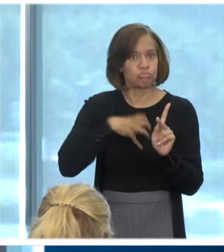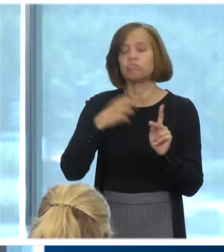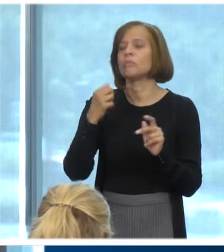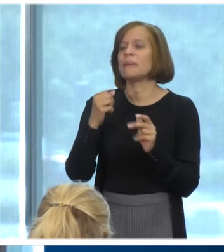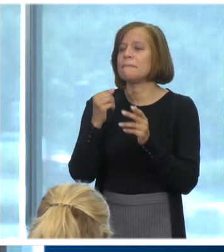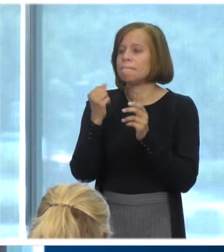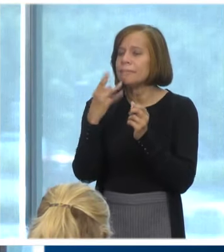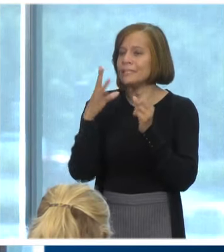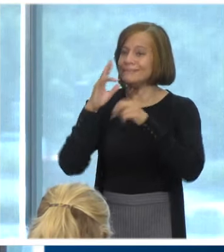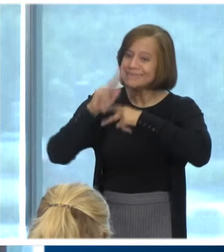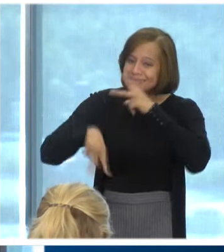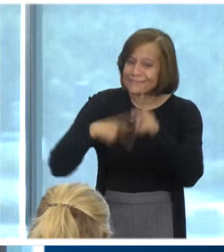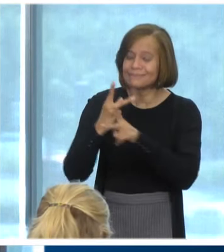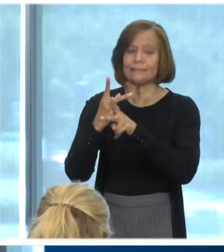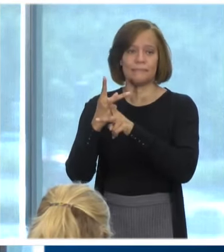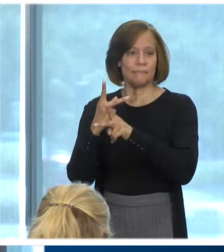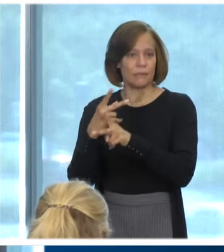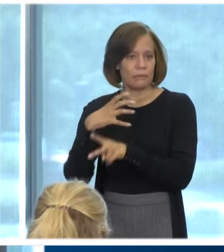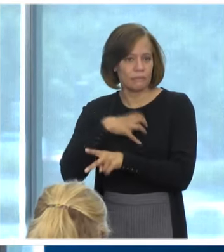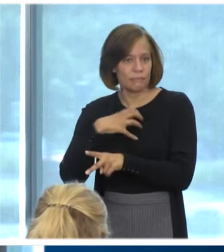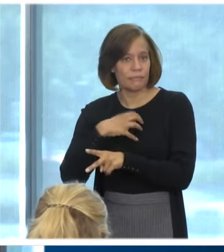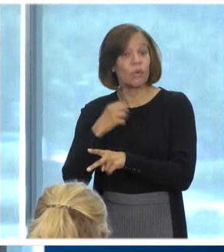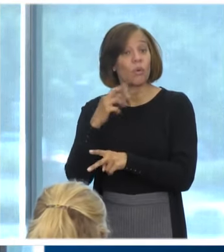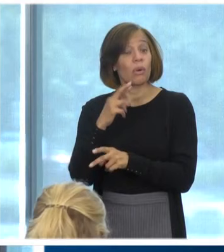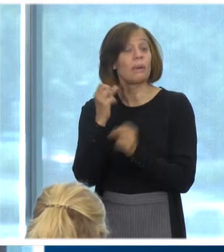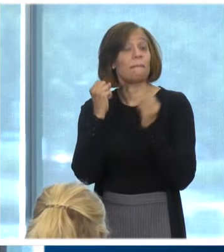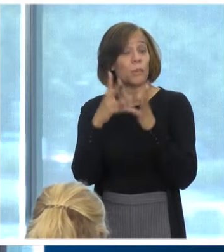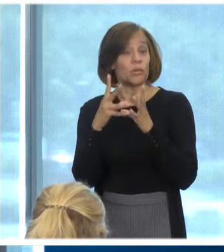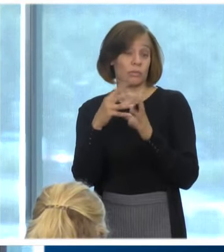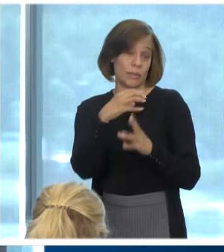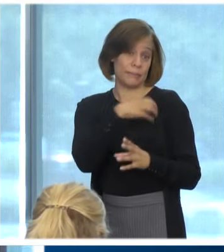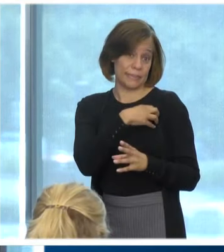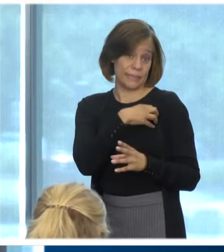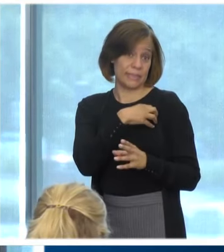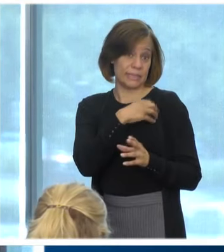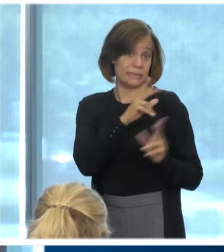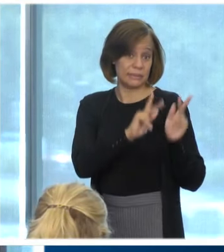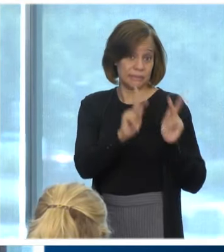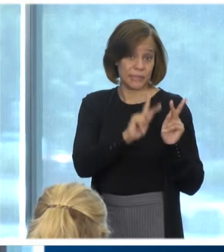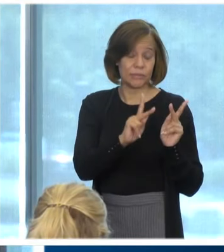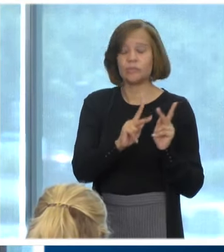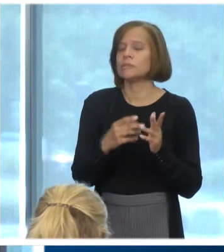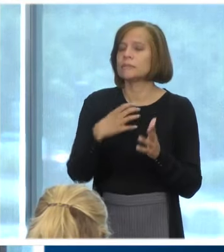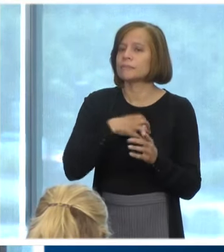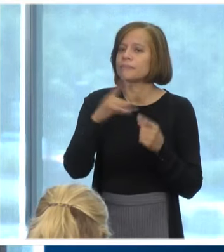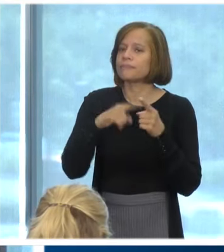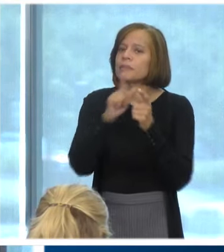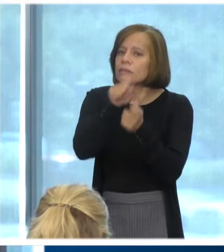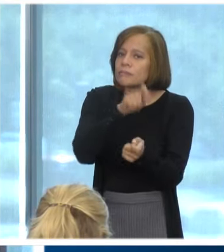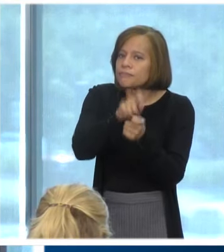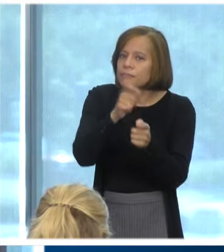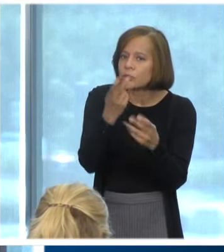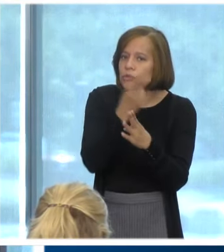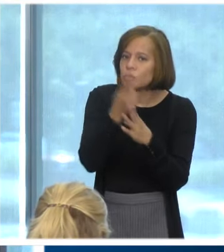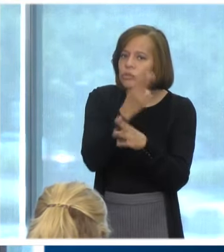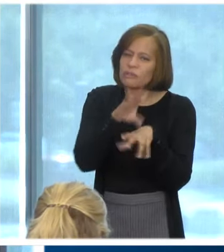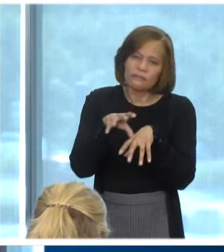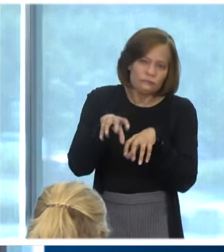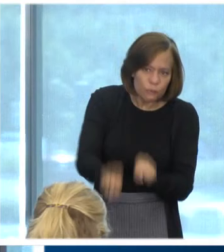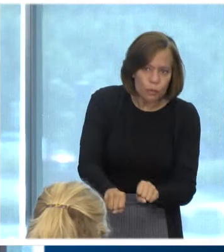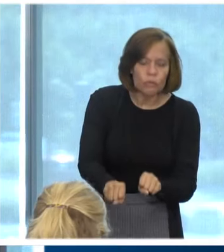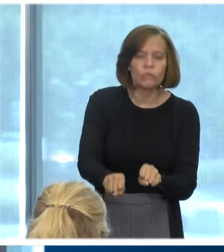multiple subject officers in them. These ranged from complaints on specific use of force